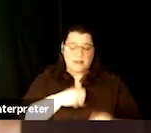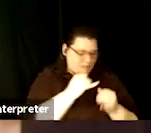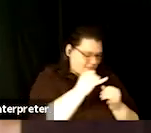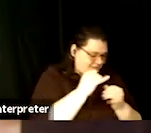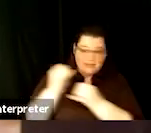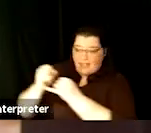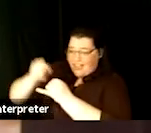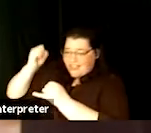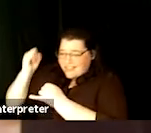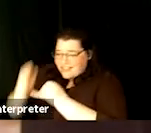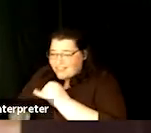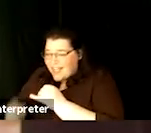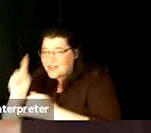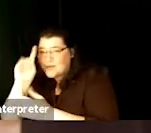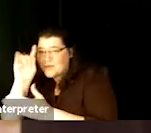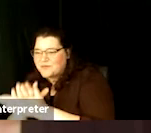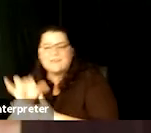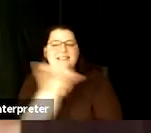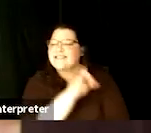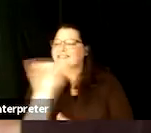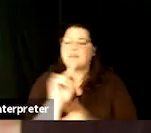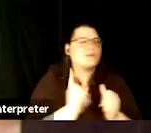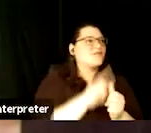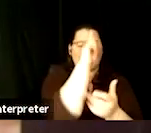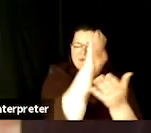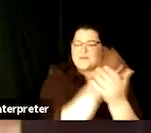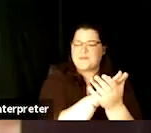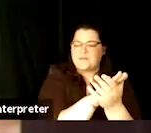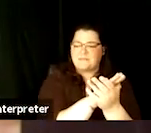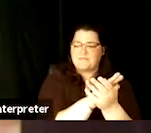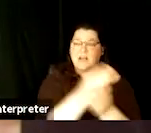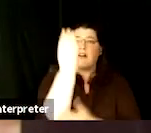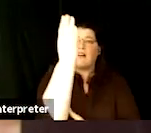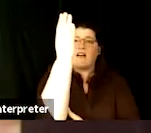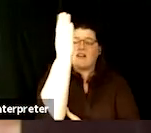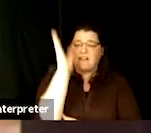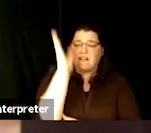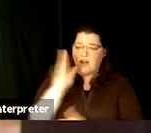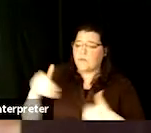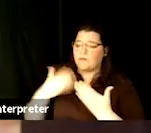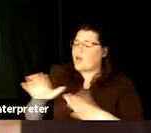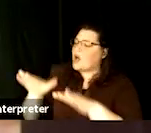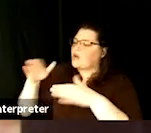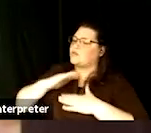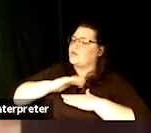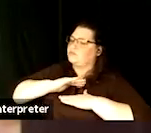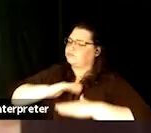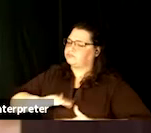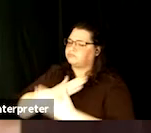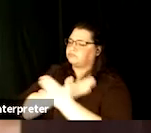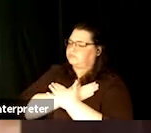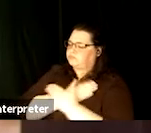God gives rest to him that comes at the 11th hour, as well as her that toiled in the first.